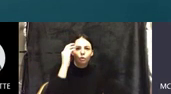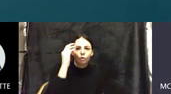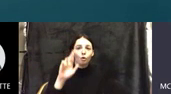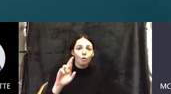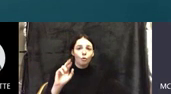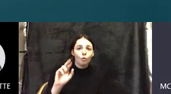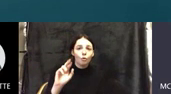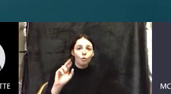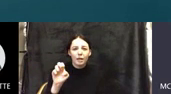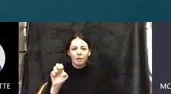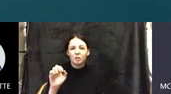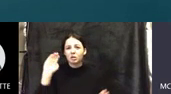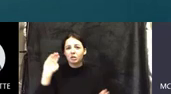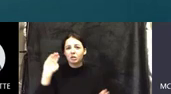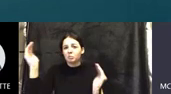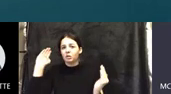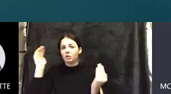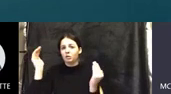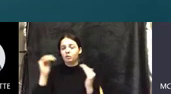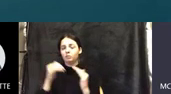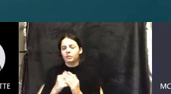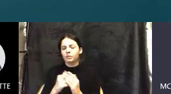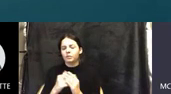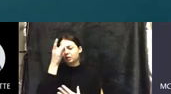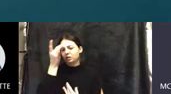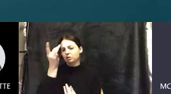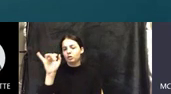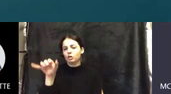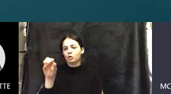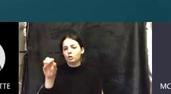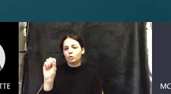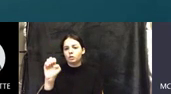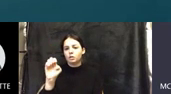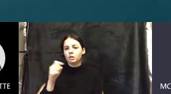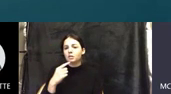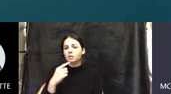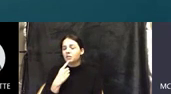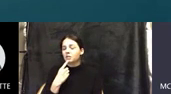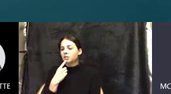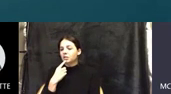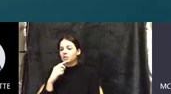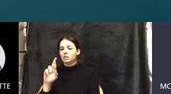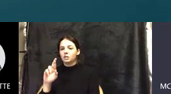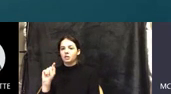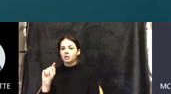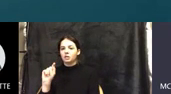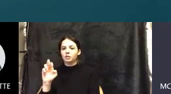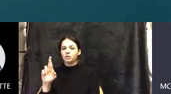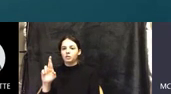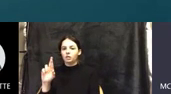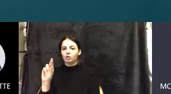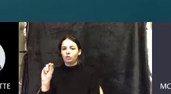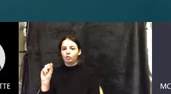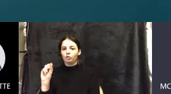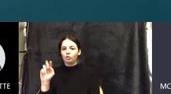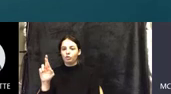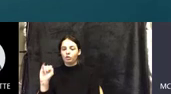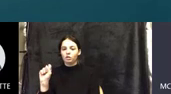This is interesting. Jose says terrorism in the news cycle sometimes is only applied to Muslim related